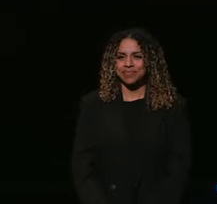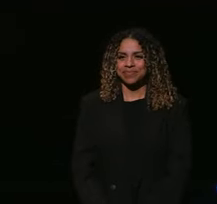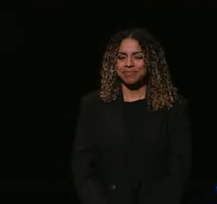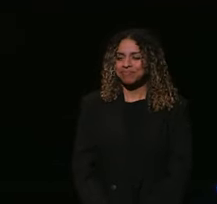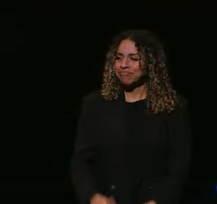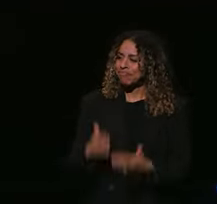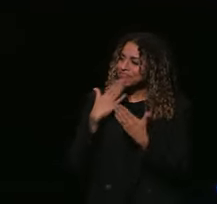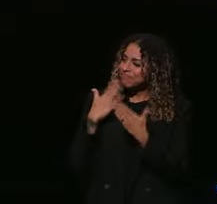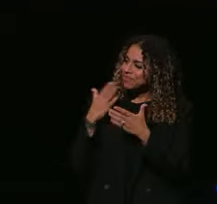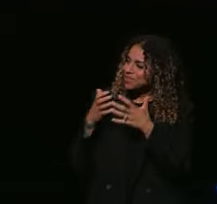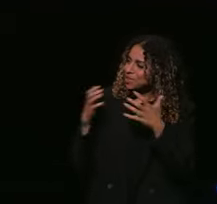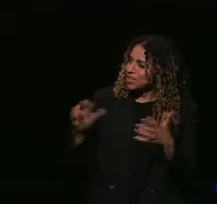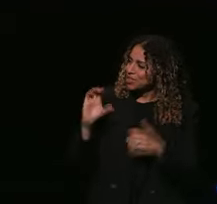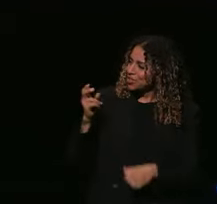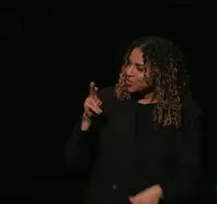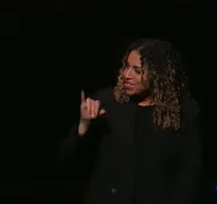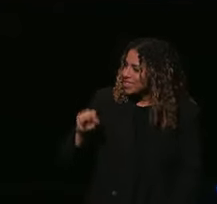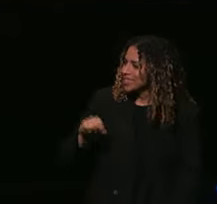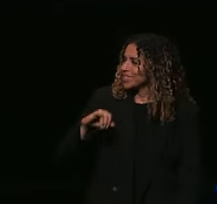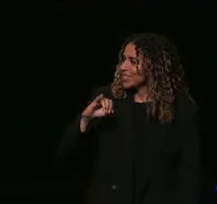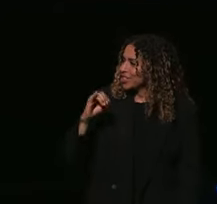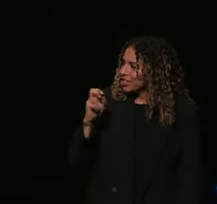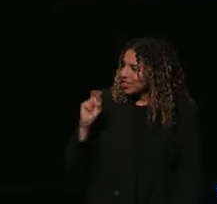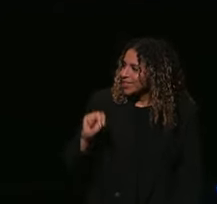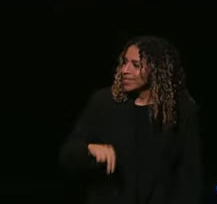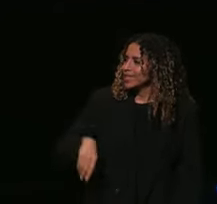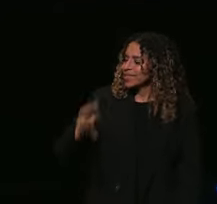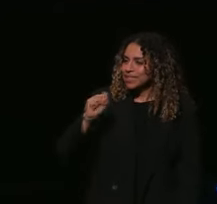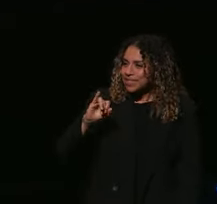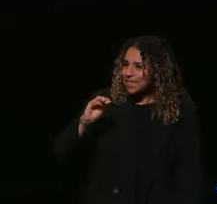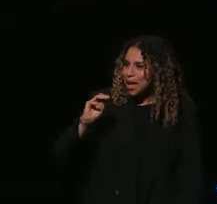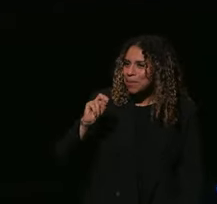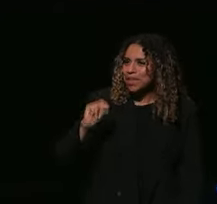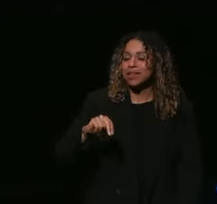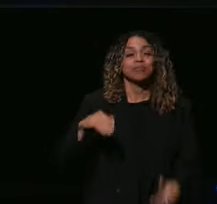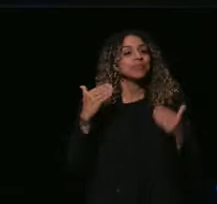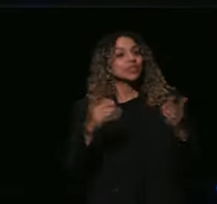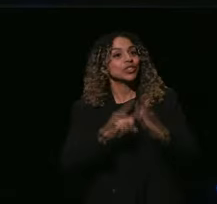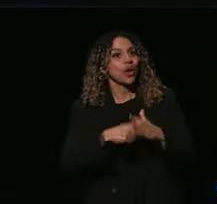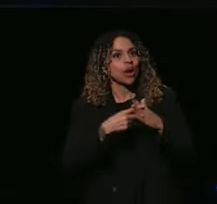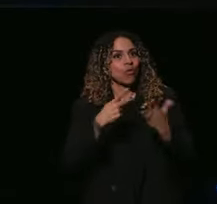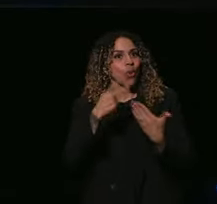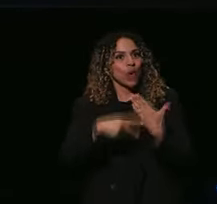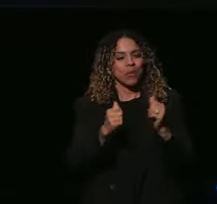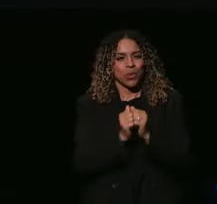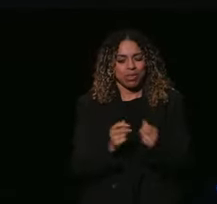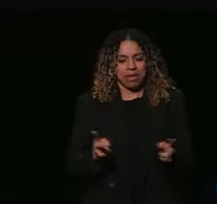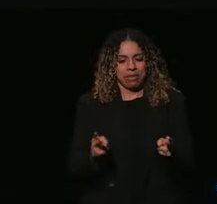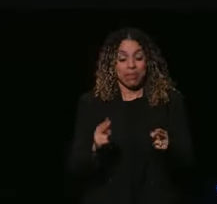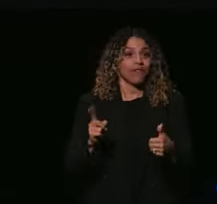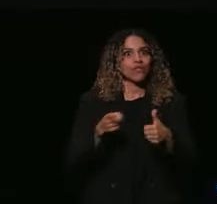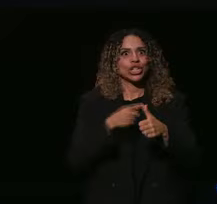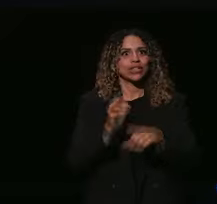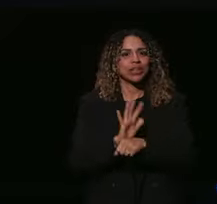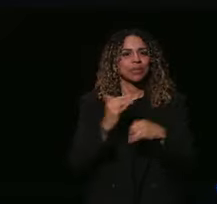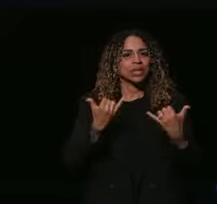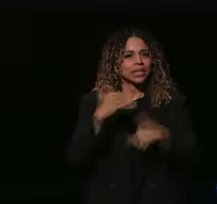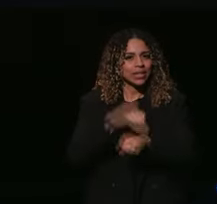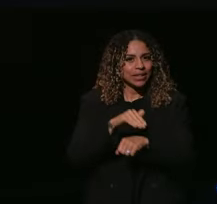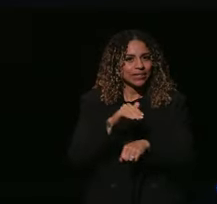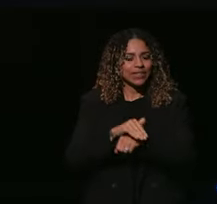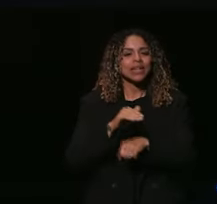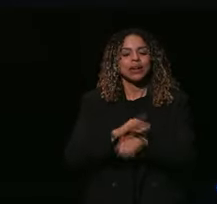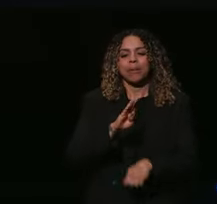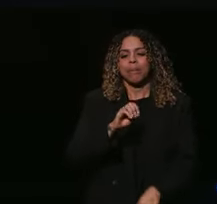Thank you so much, Chris, Jean, Simon. Let's start our program with a clip from our first film this evening,